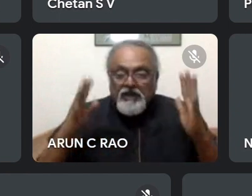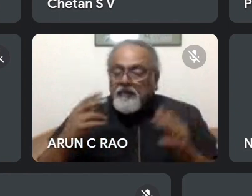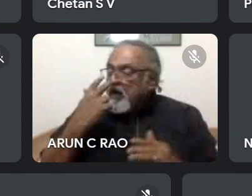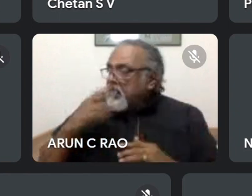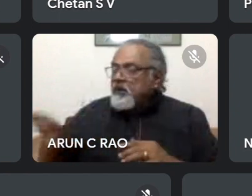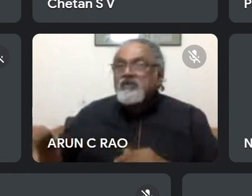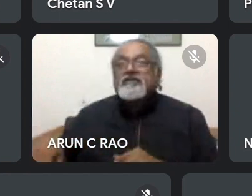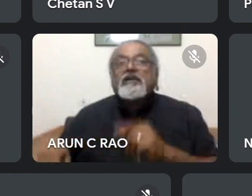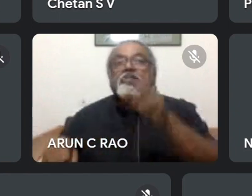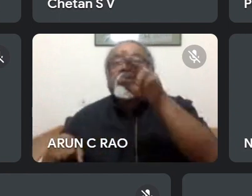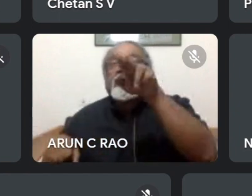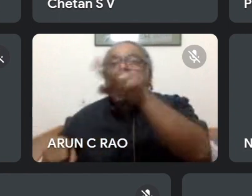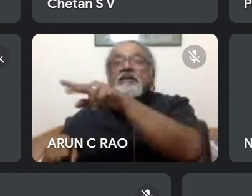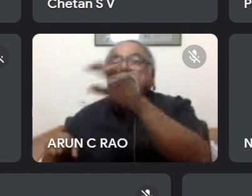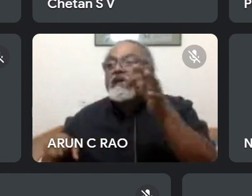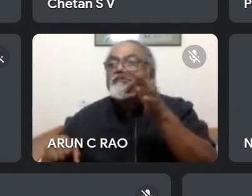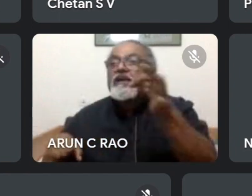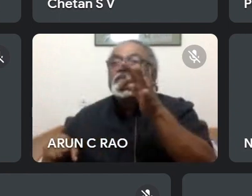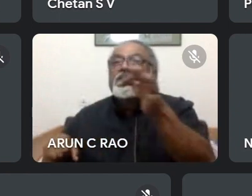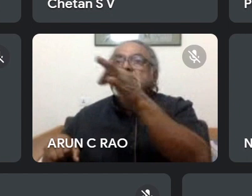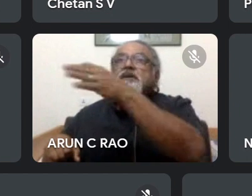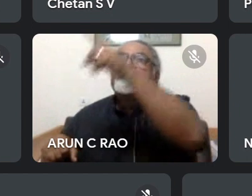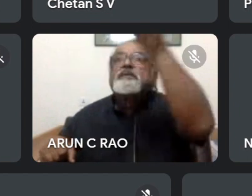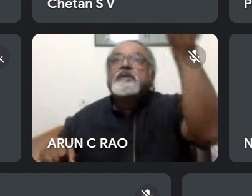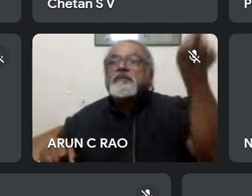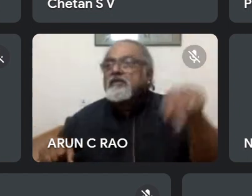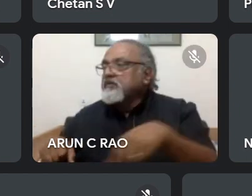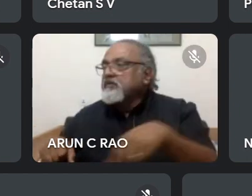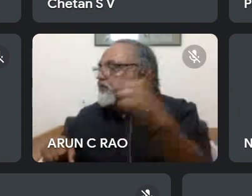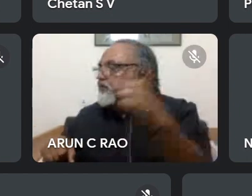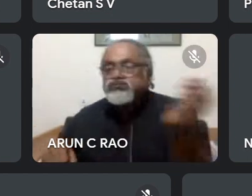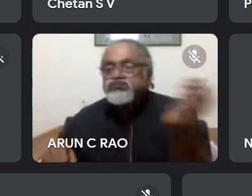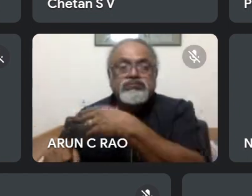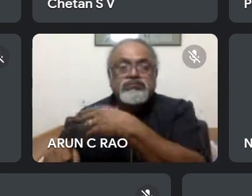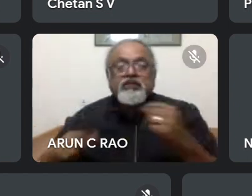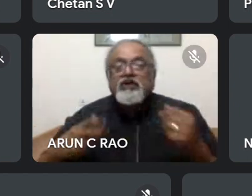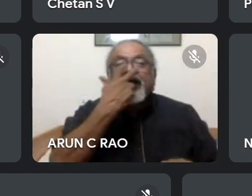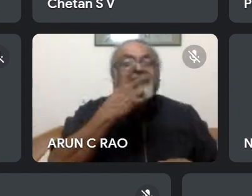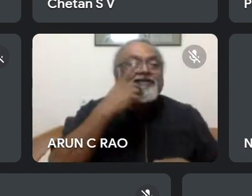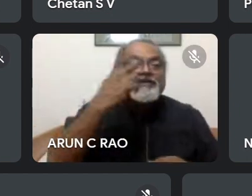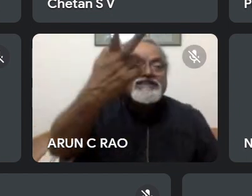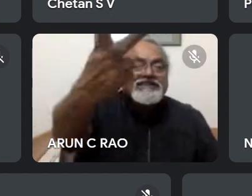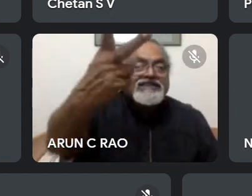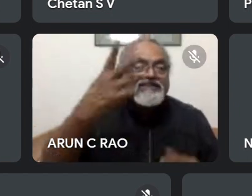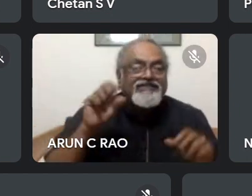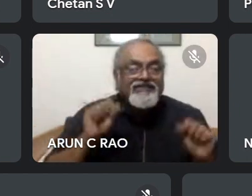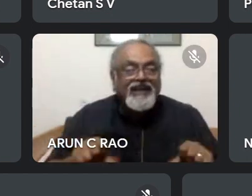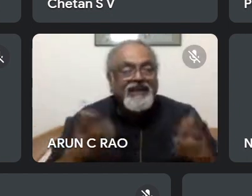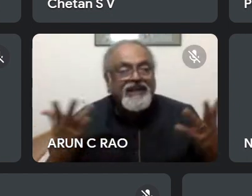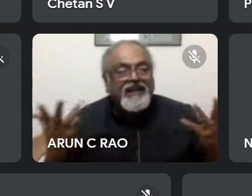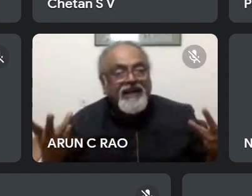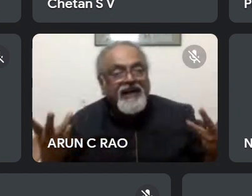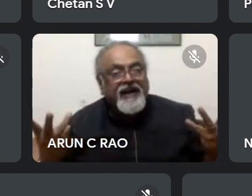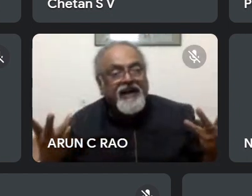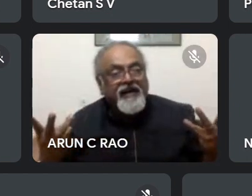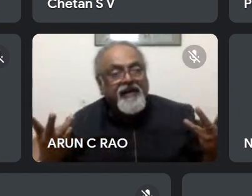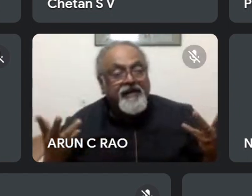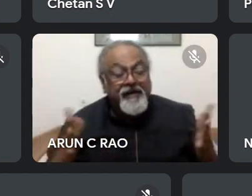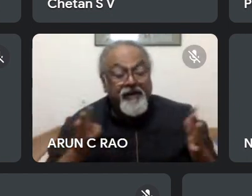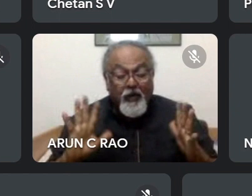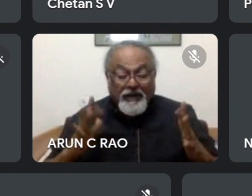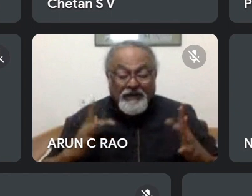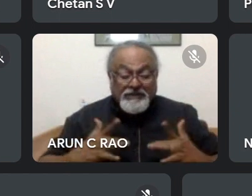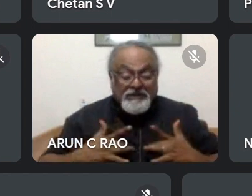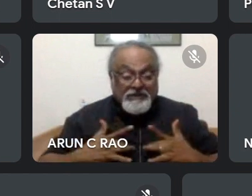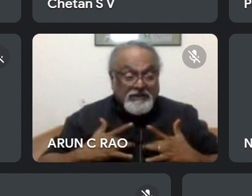it really touched a chord, and it was really emotional for them. It was so emotional for me to just see